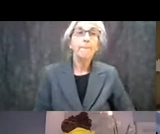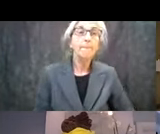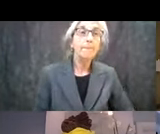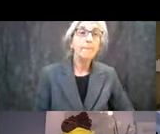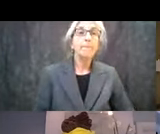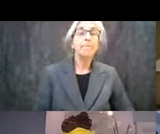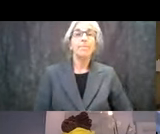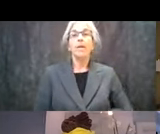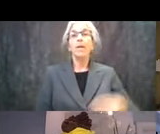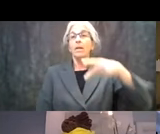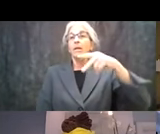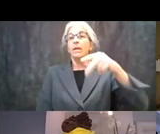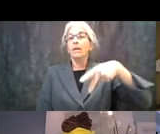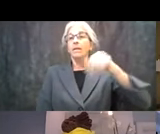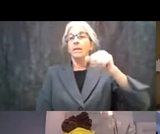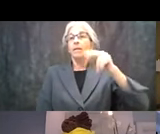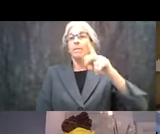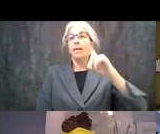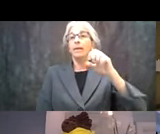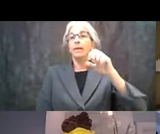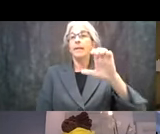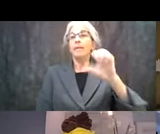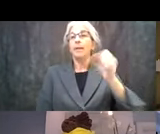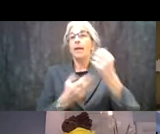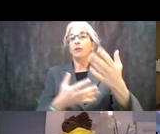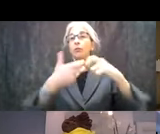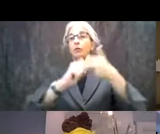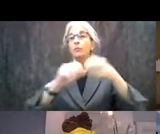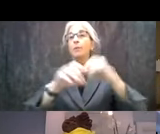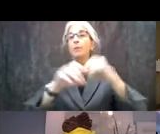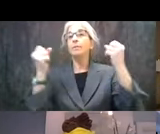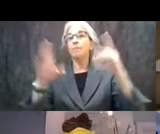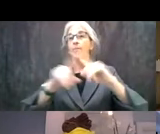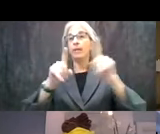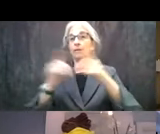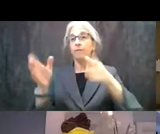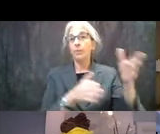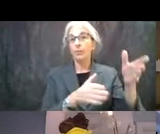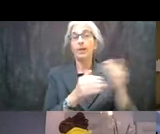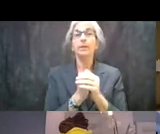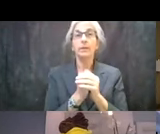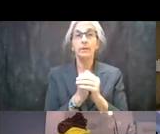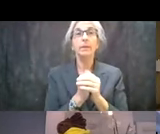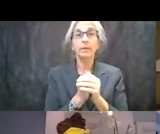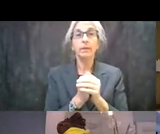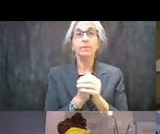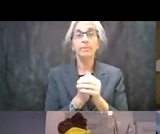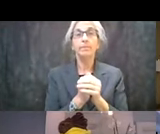So the pandemic has caused problems in a couple of different ways. So one is